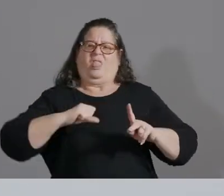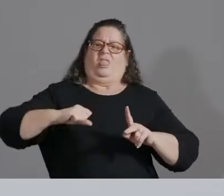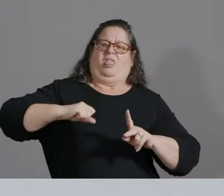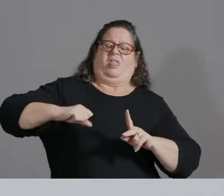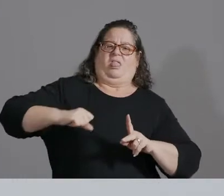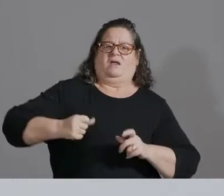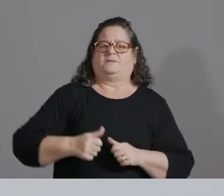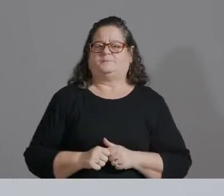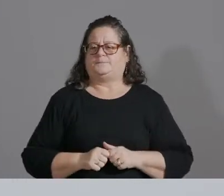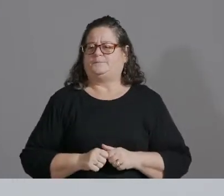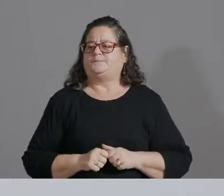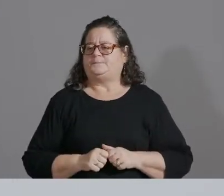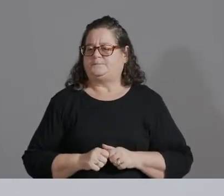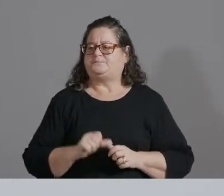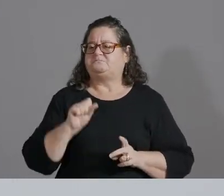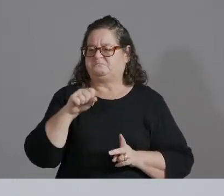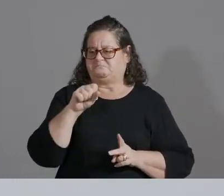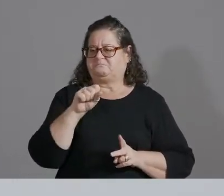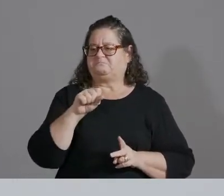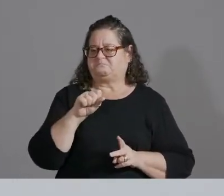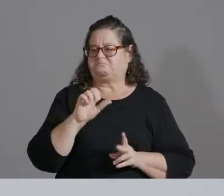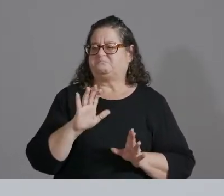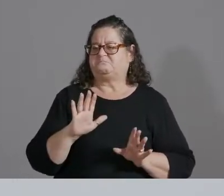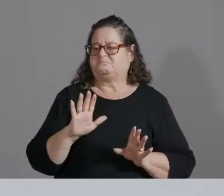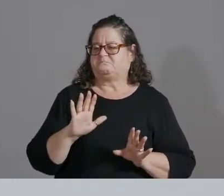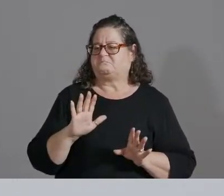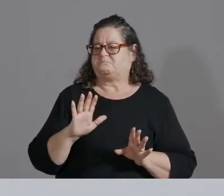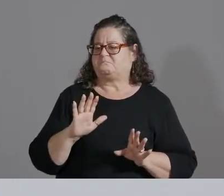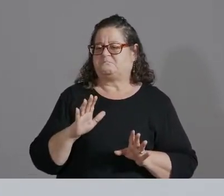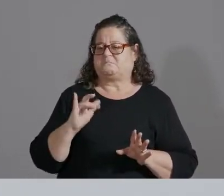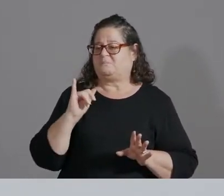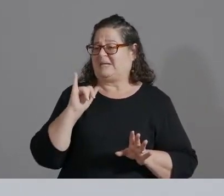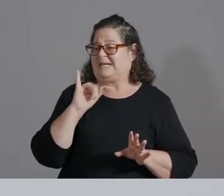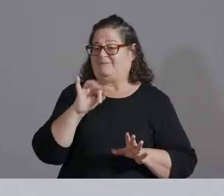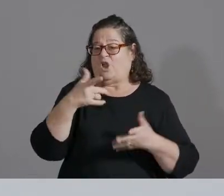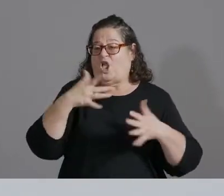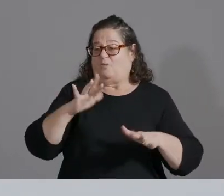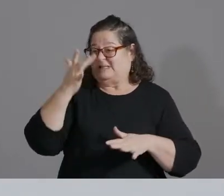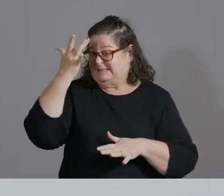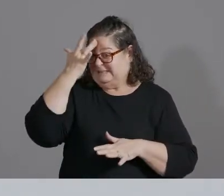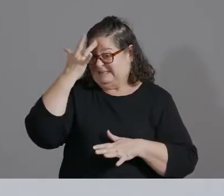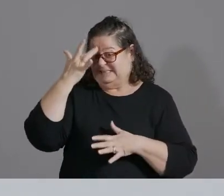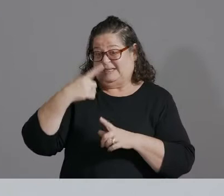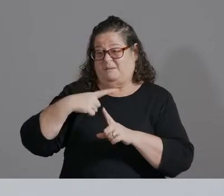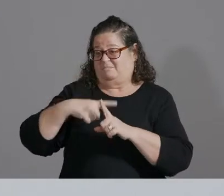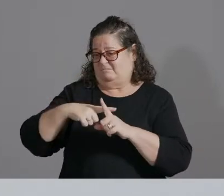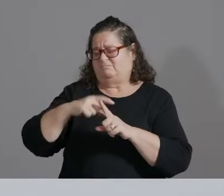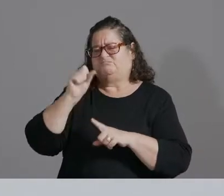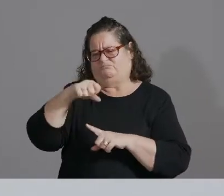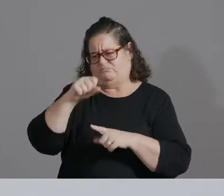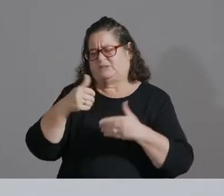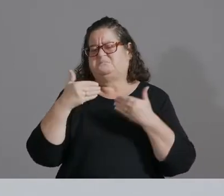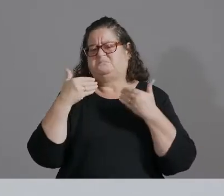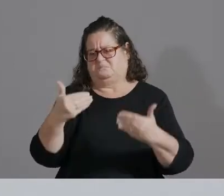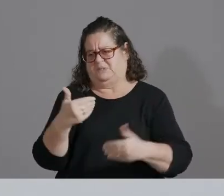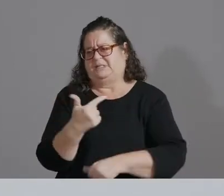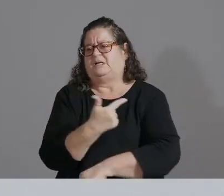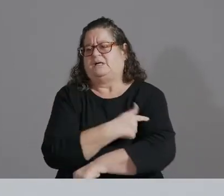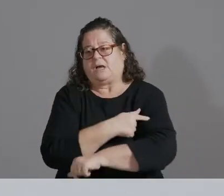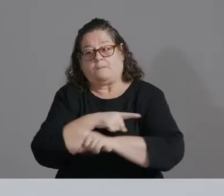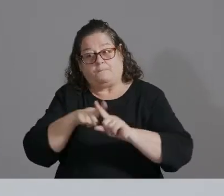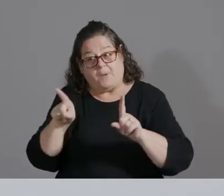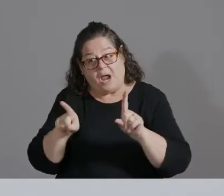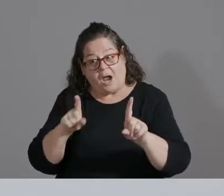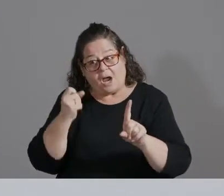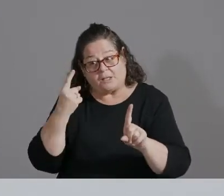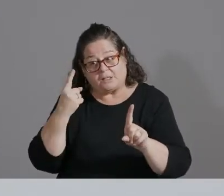COVID-19, you should still get vaccinated. The one caveat would be if you got COVID-19 and received